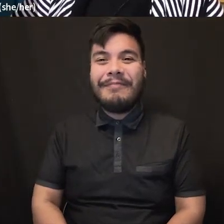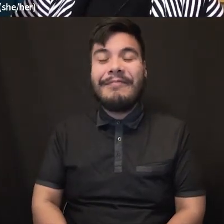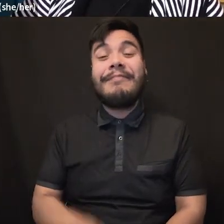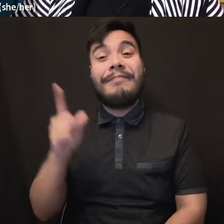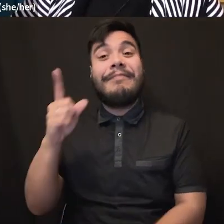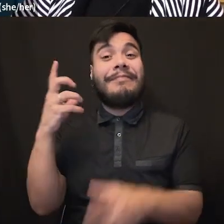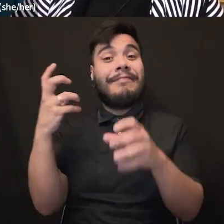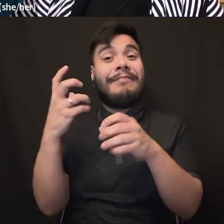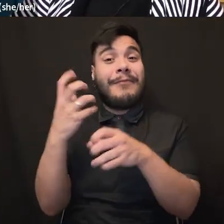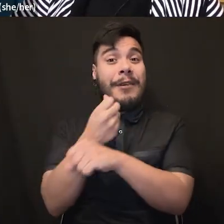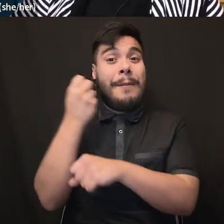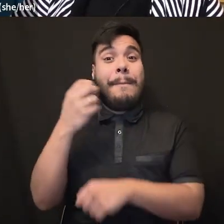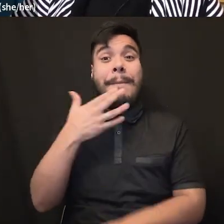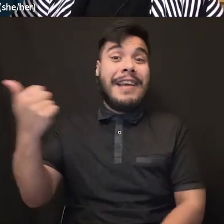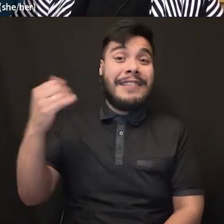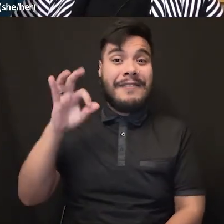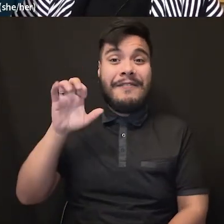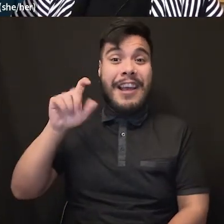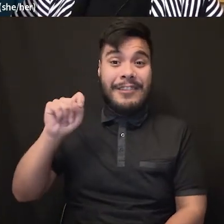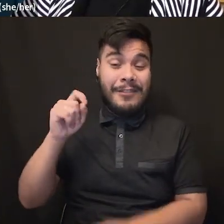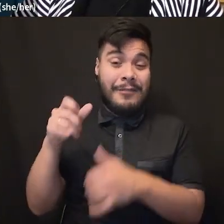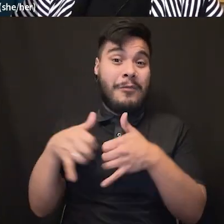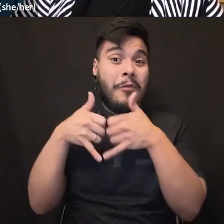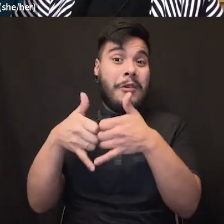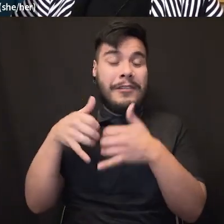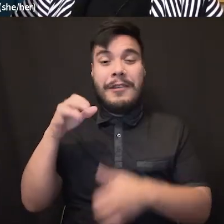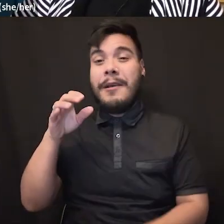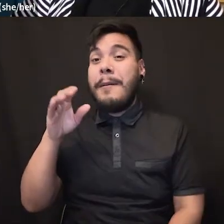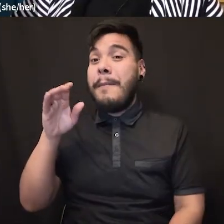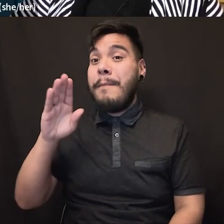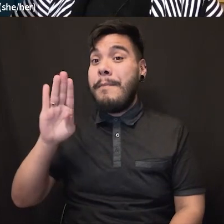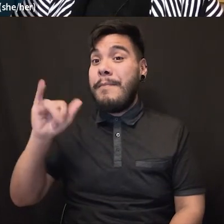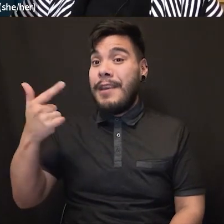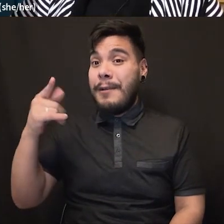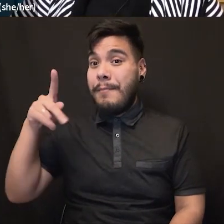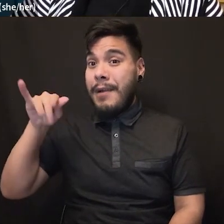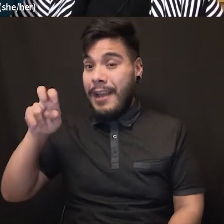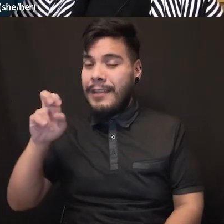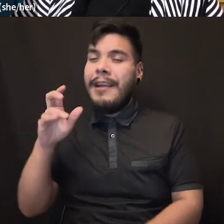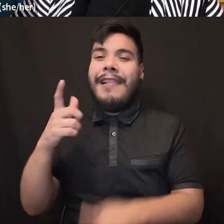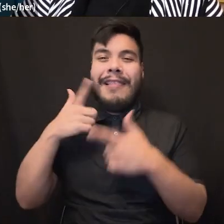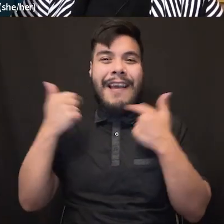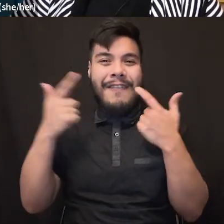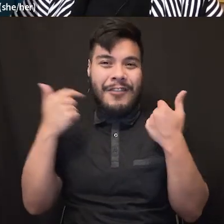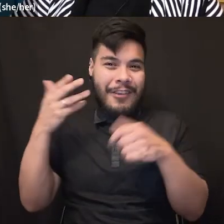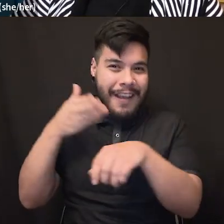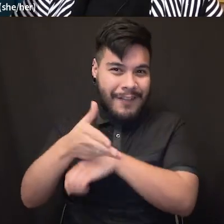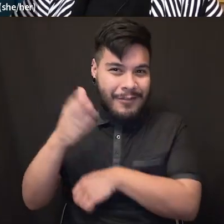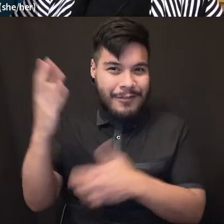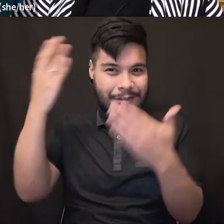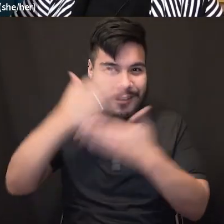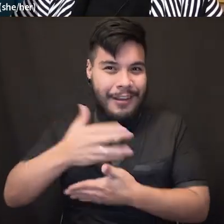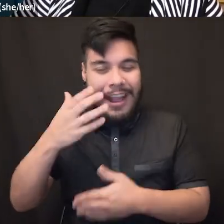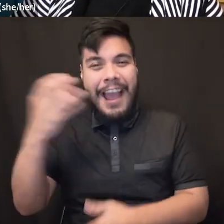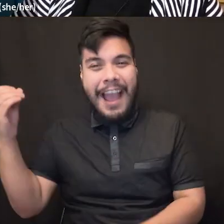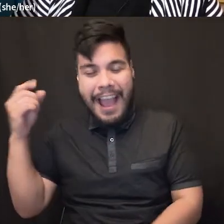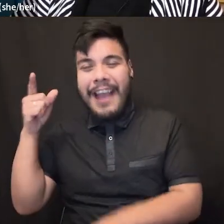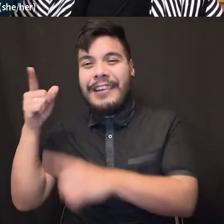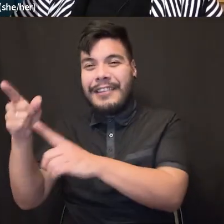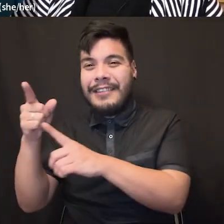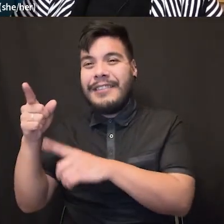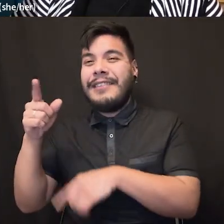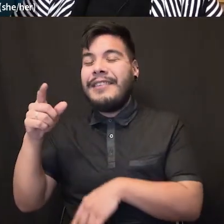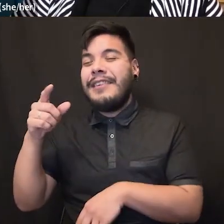won Best of Fest Awards at Big Pine, Laughter After Dark, Comedy Chateau, and the Burbank Comedy Festival